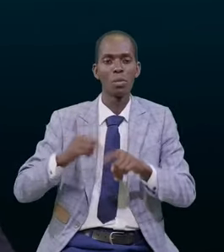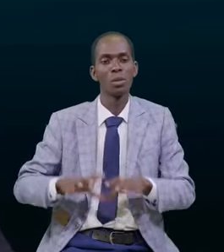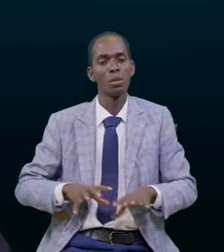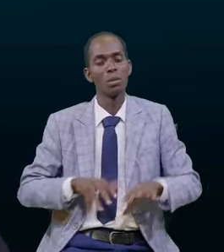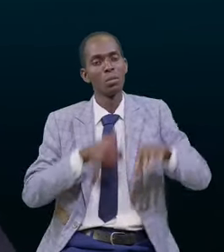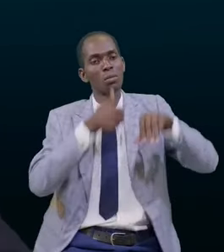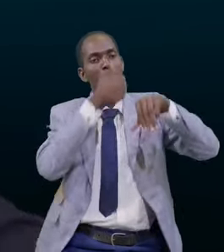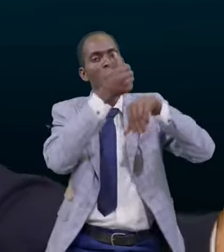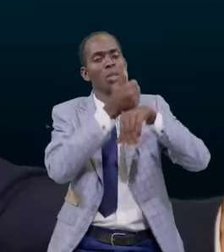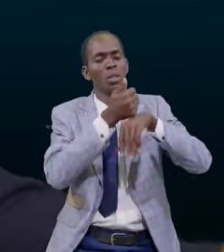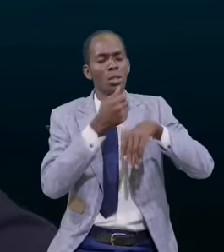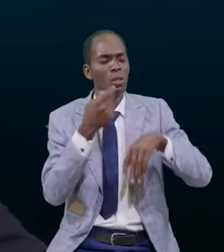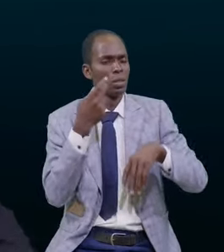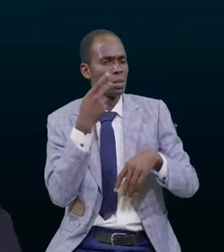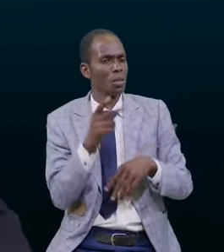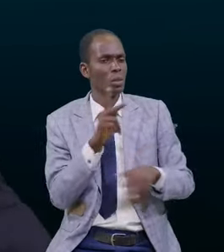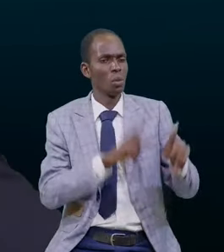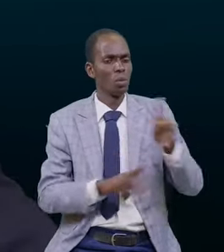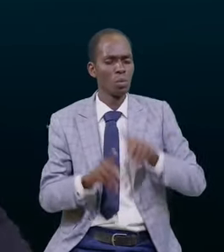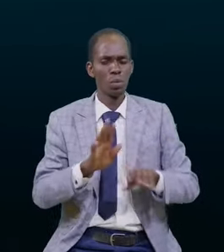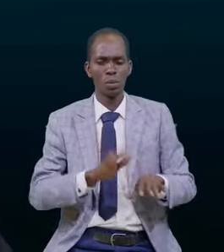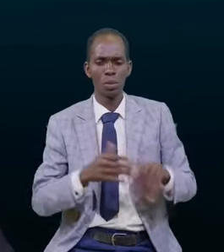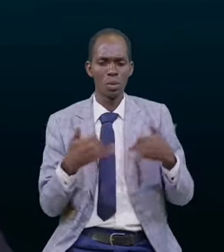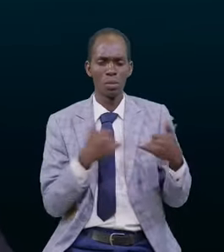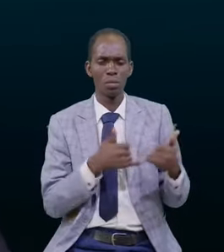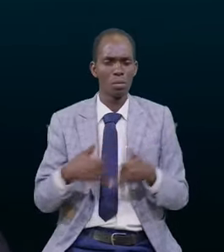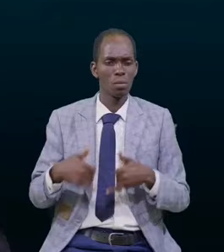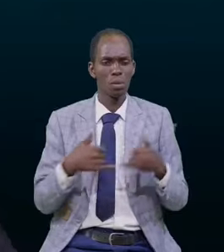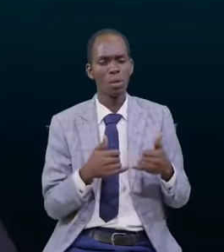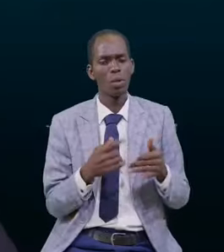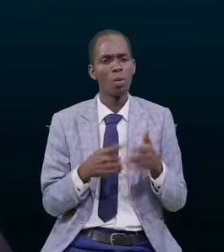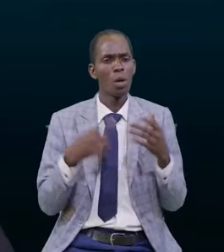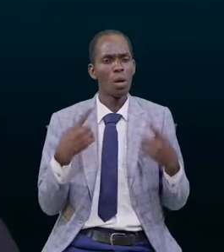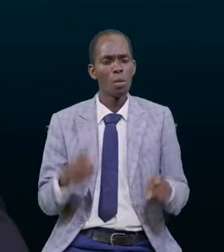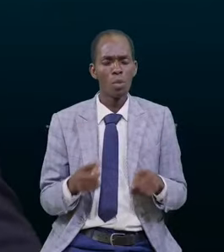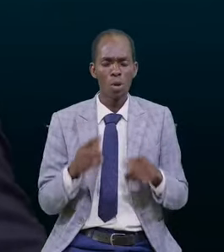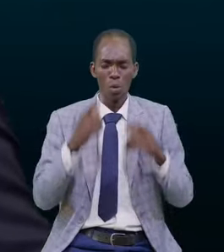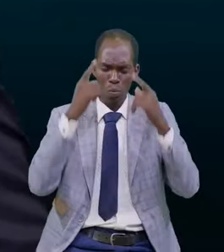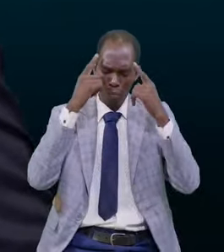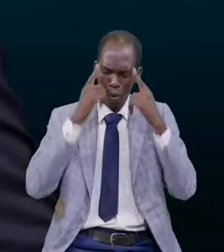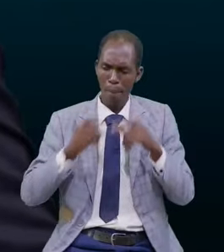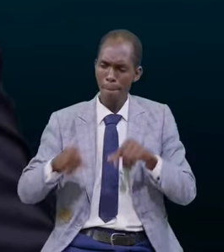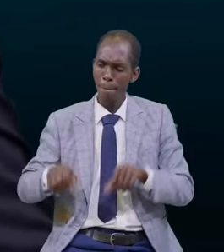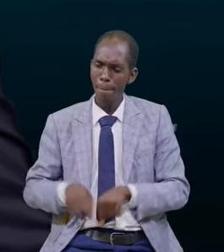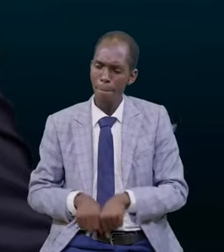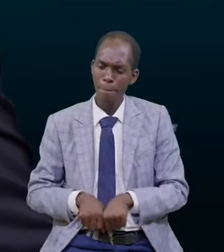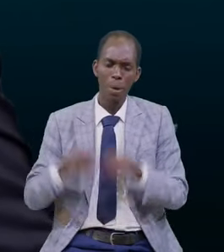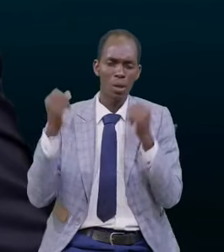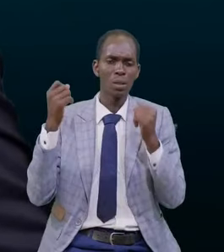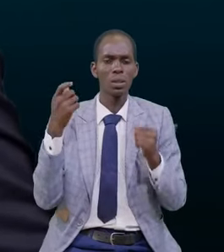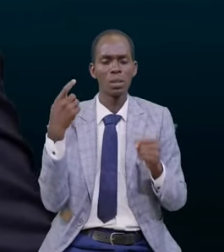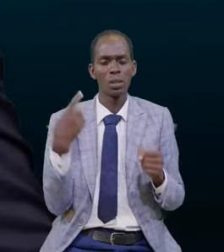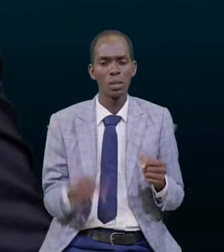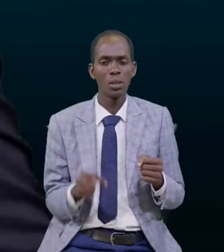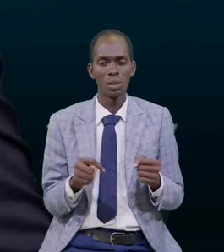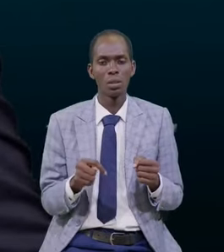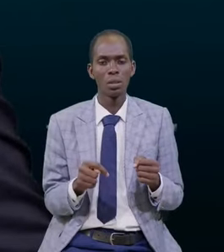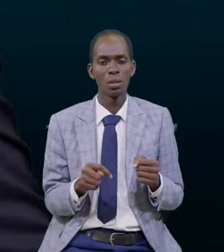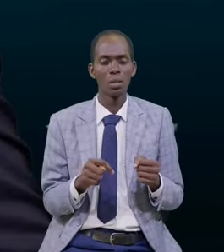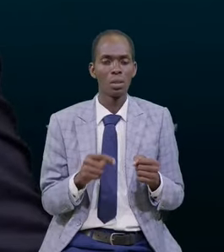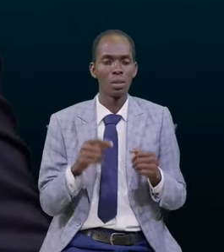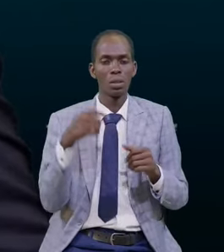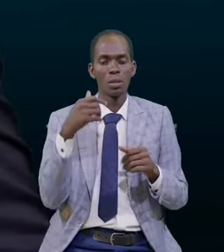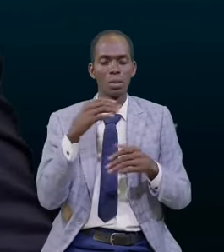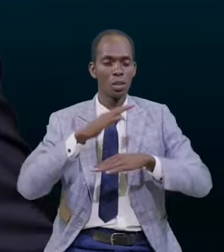broke the table he has just collected from he broke the table of The Commandments right at the bottom there and then he he